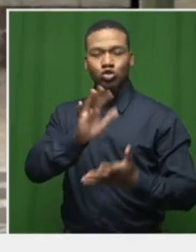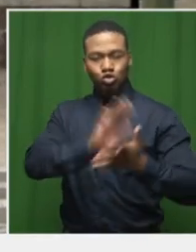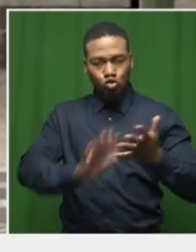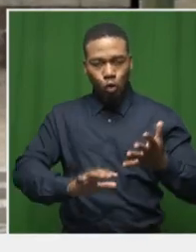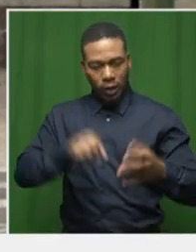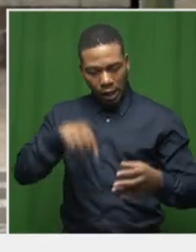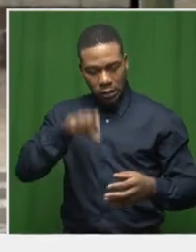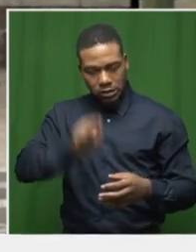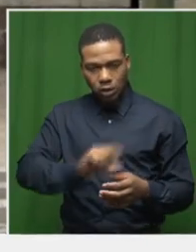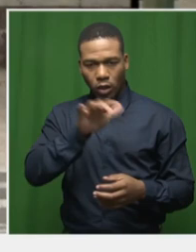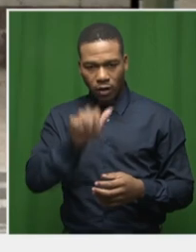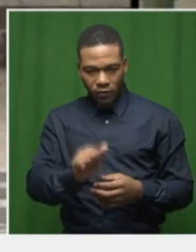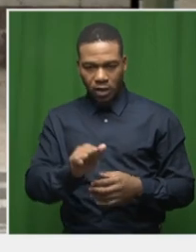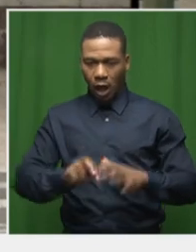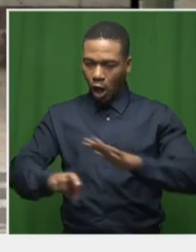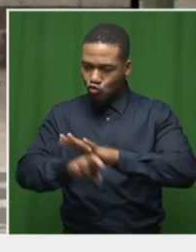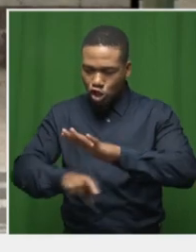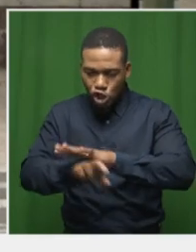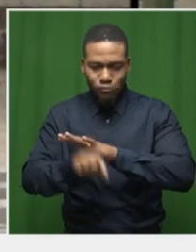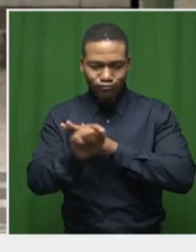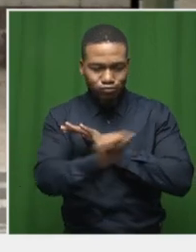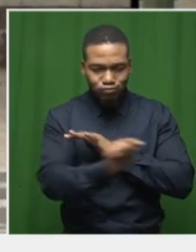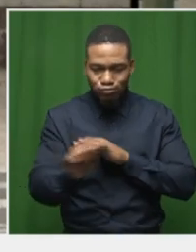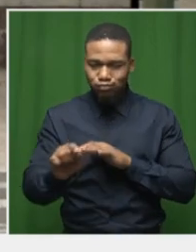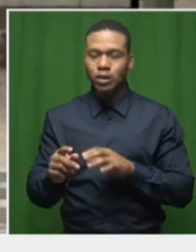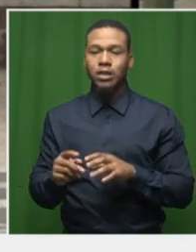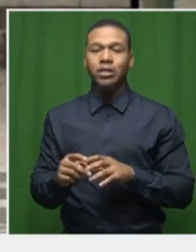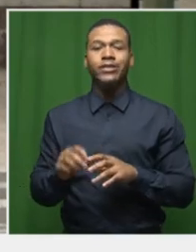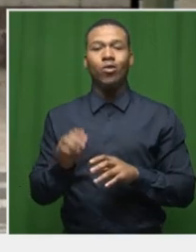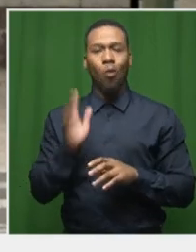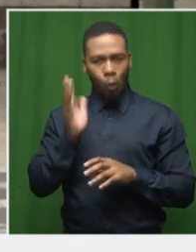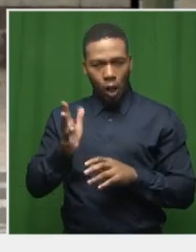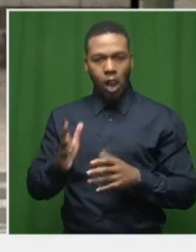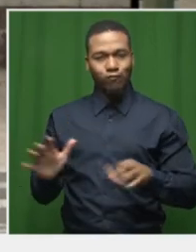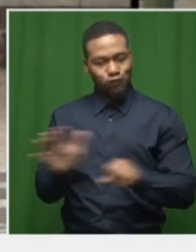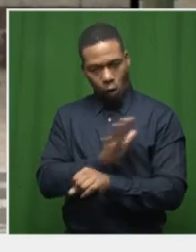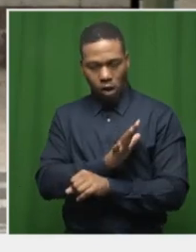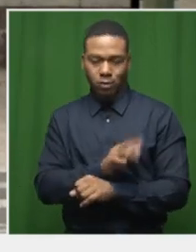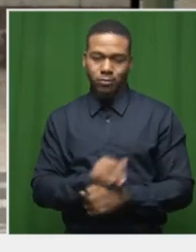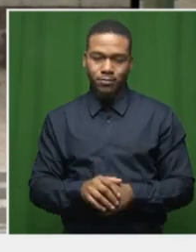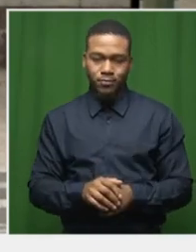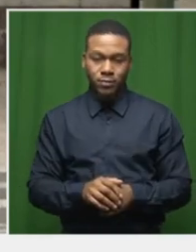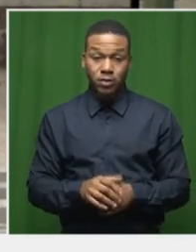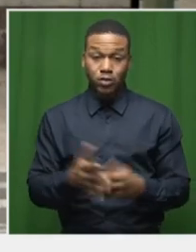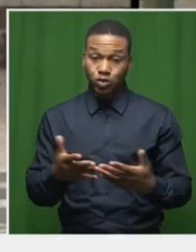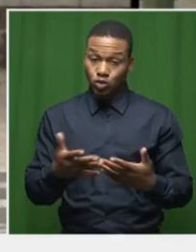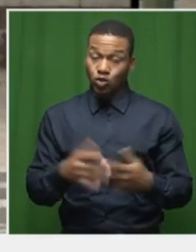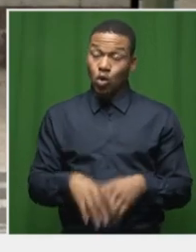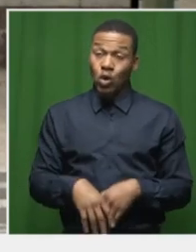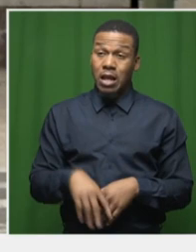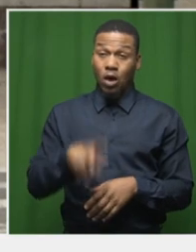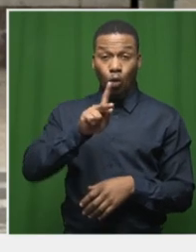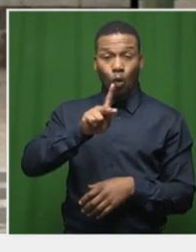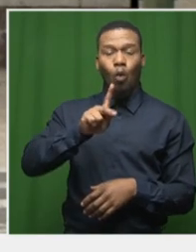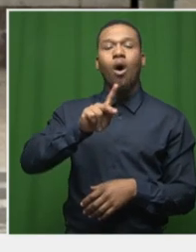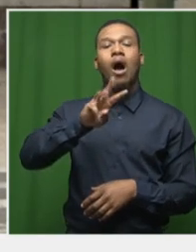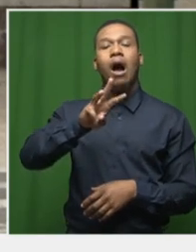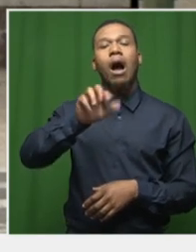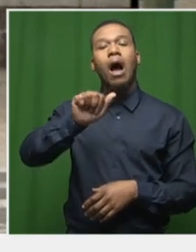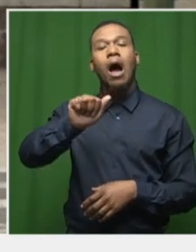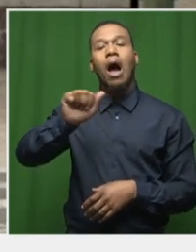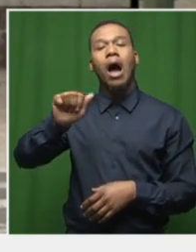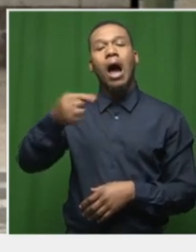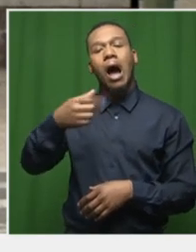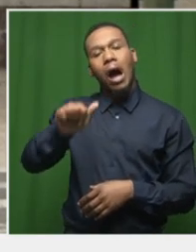and the story of the regions. The Khoi people have indicated that indeed in our negotiations around the